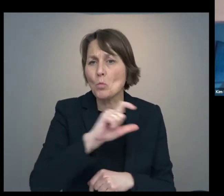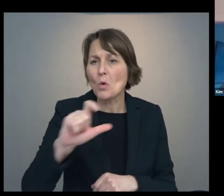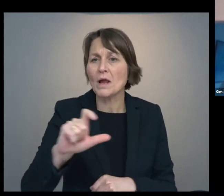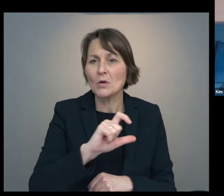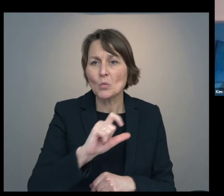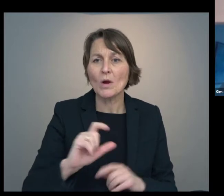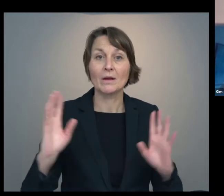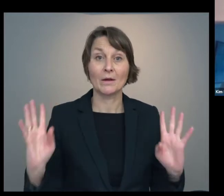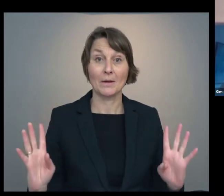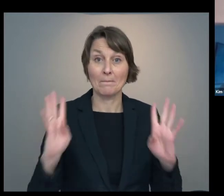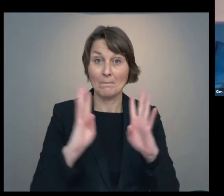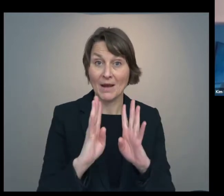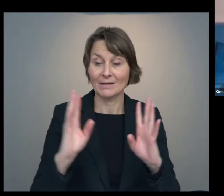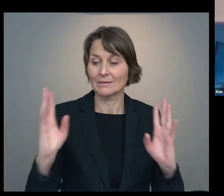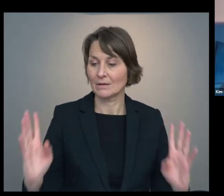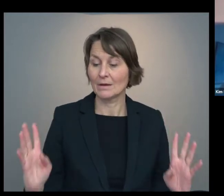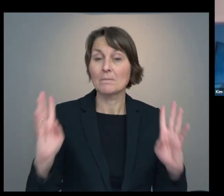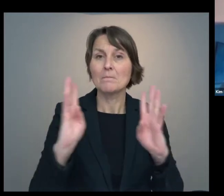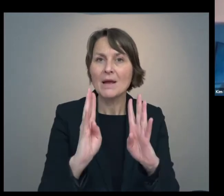week where we talk about